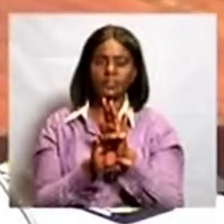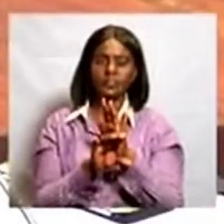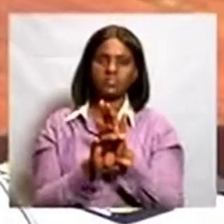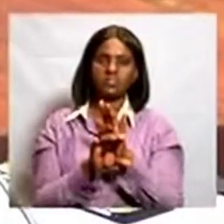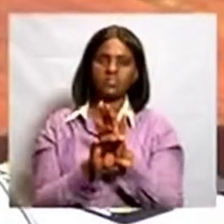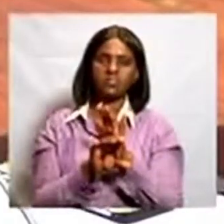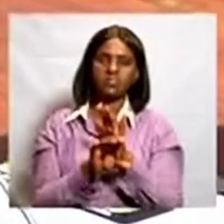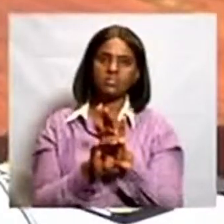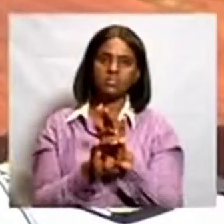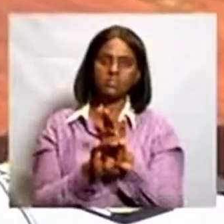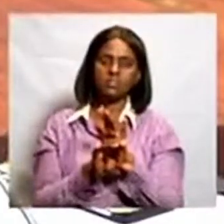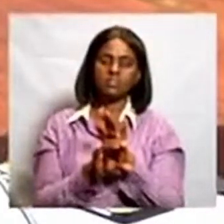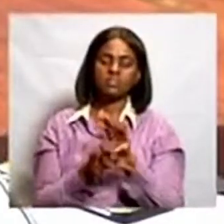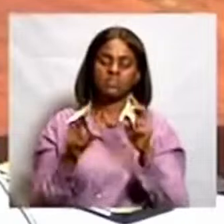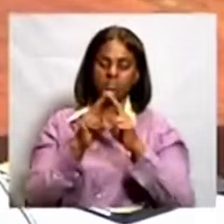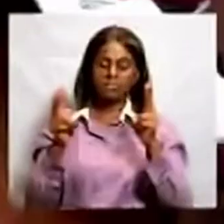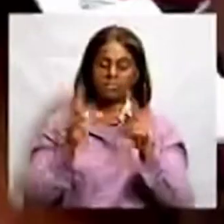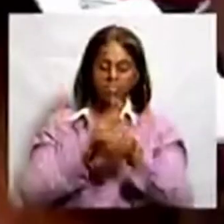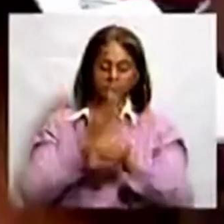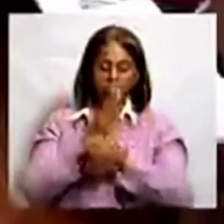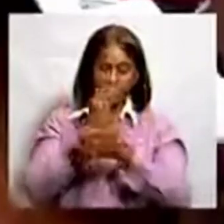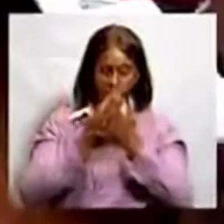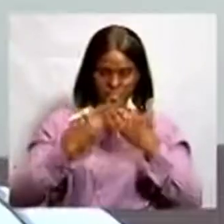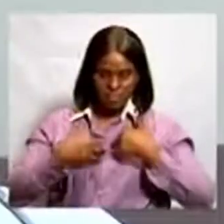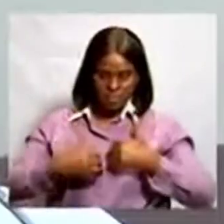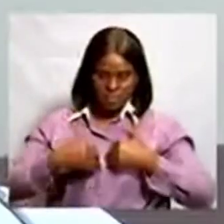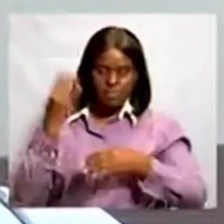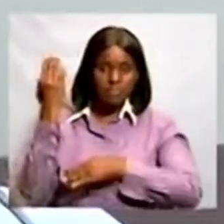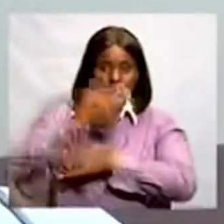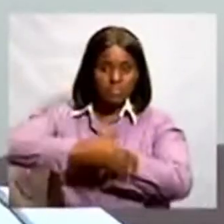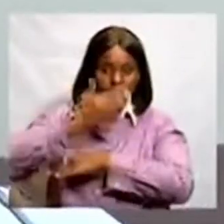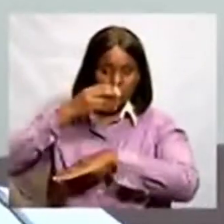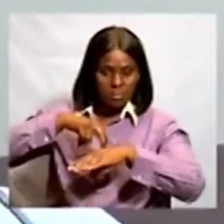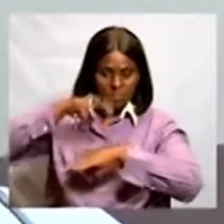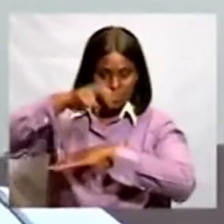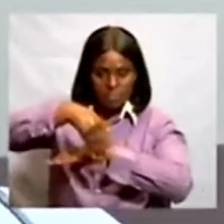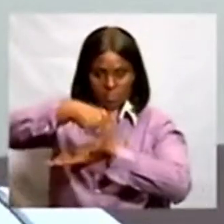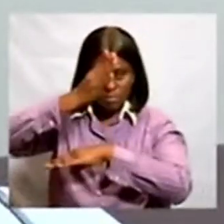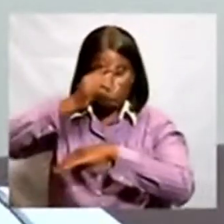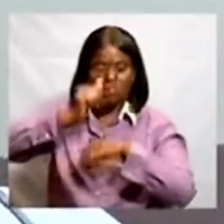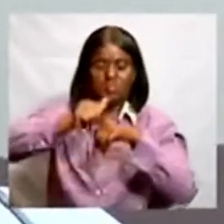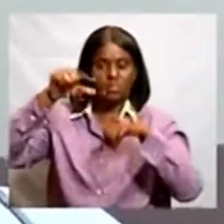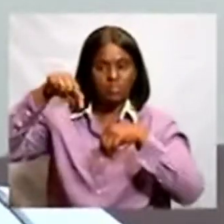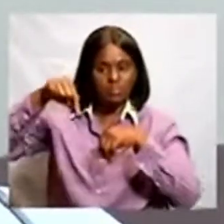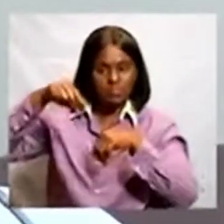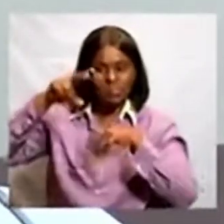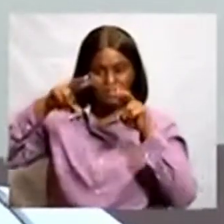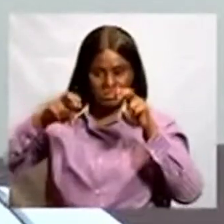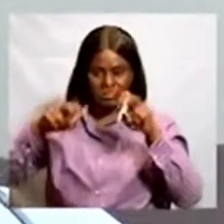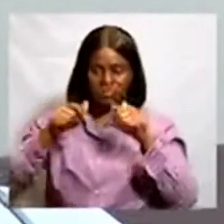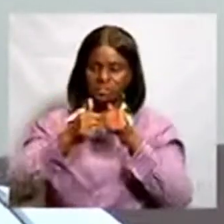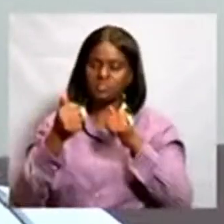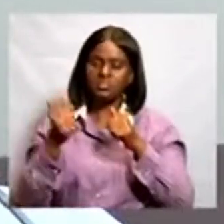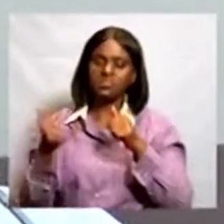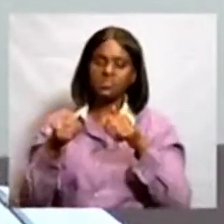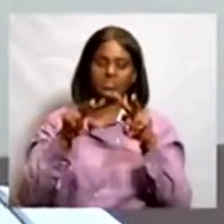a look at it? So once somebody crosses the borders with that verification, the other our verification